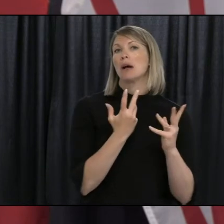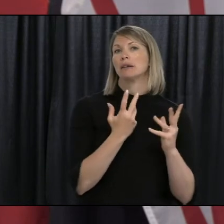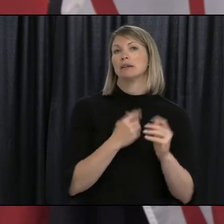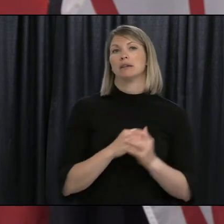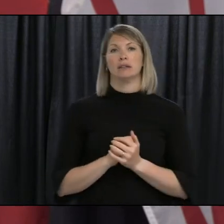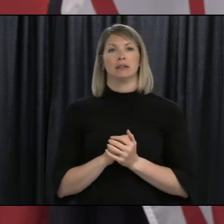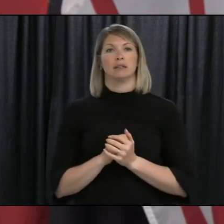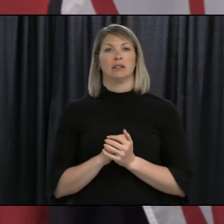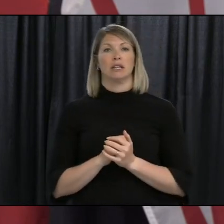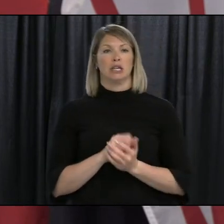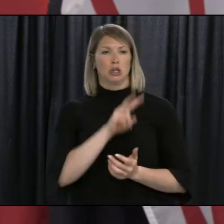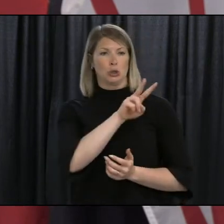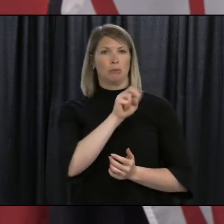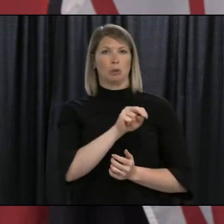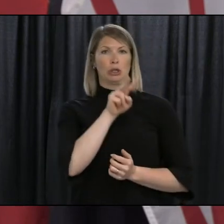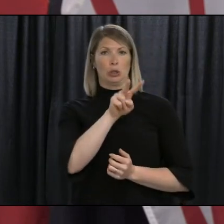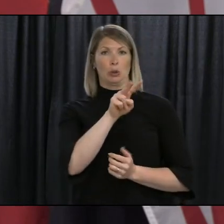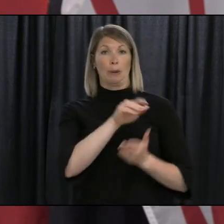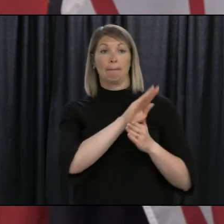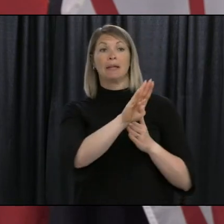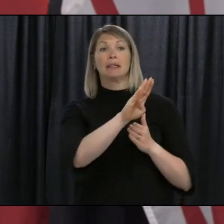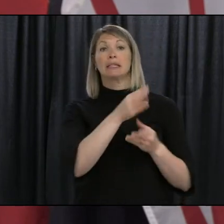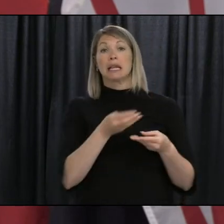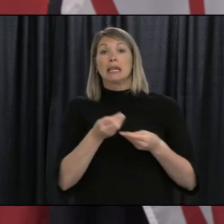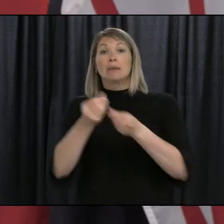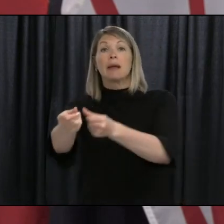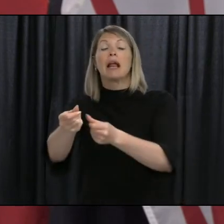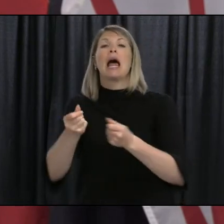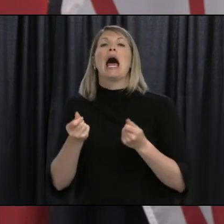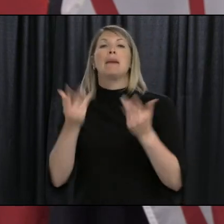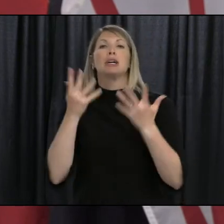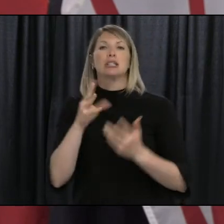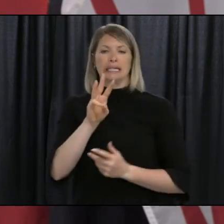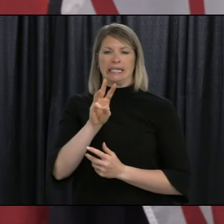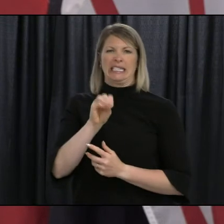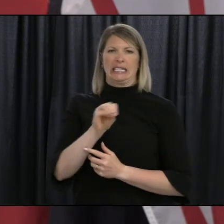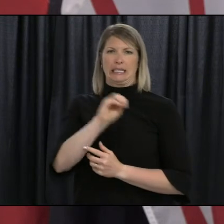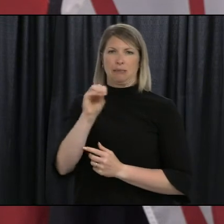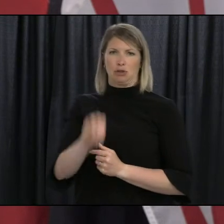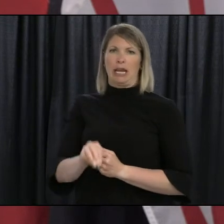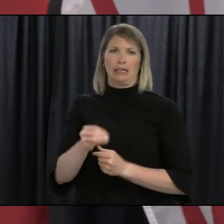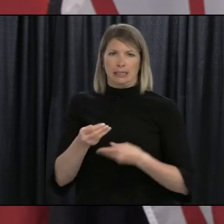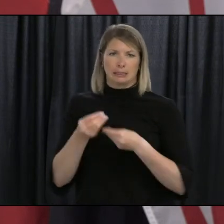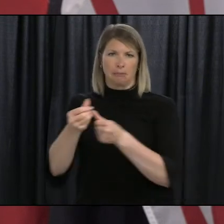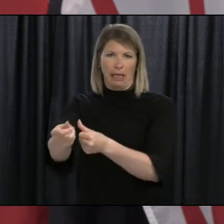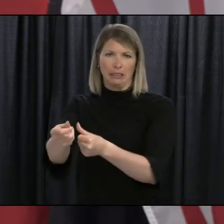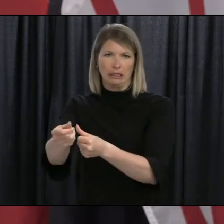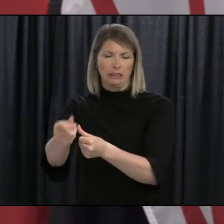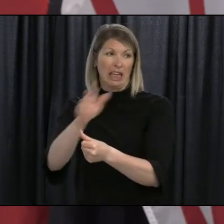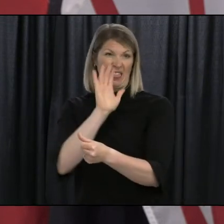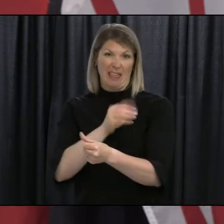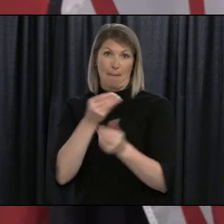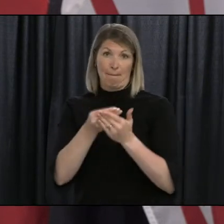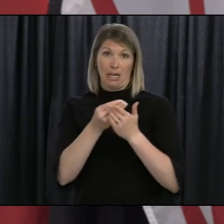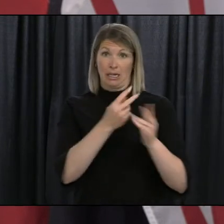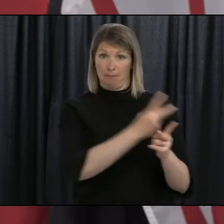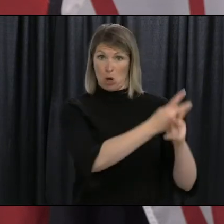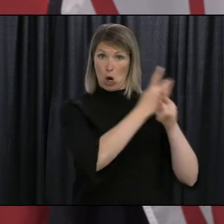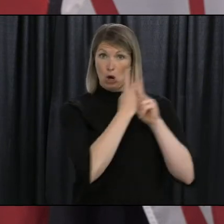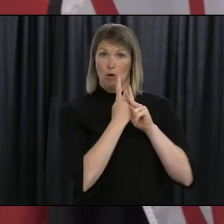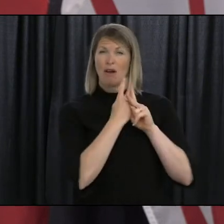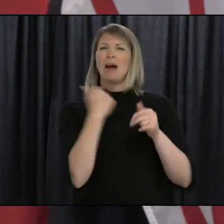completed 60% of the $2 billion that we've received authority